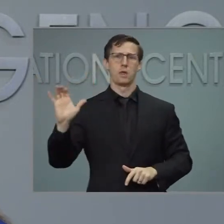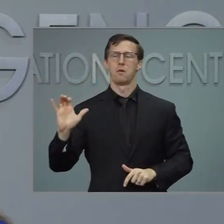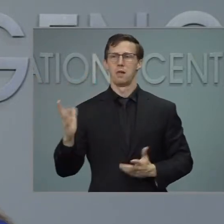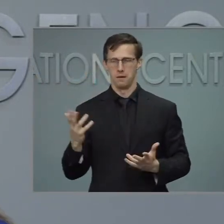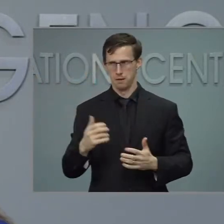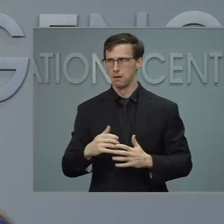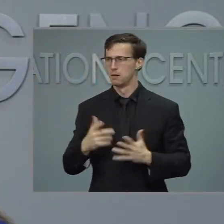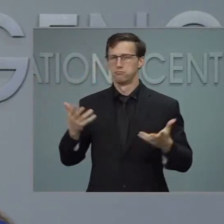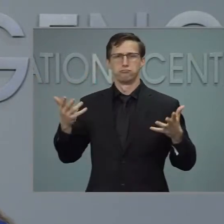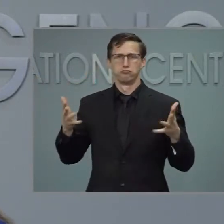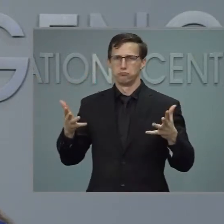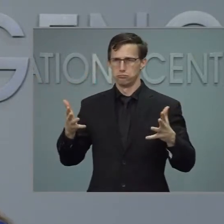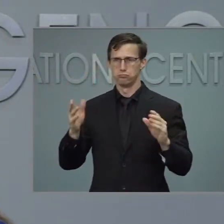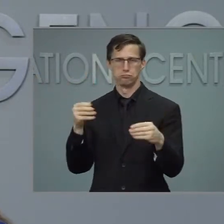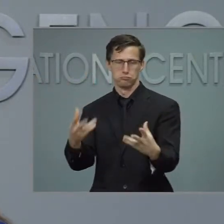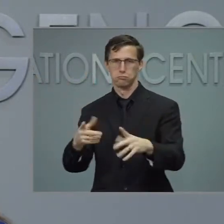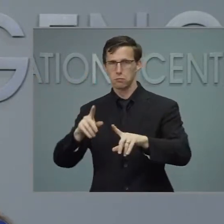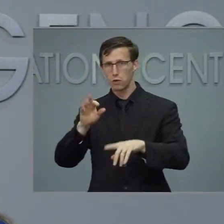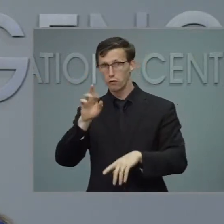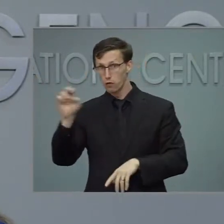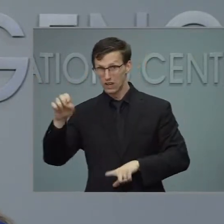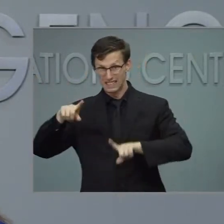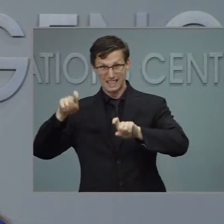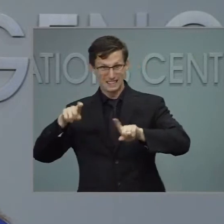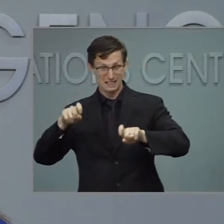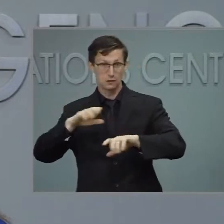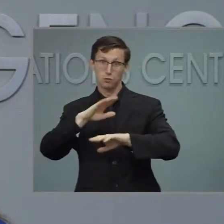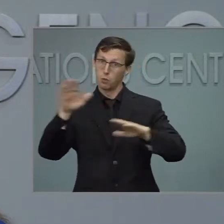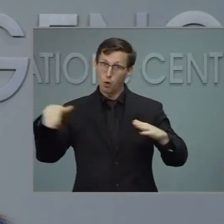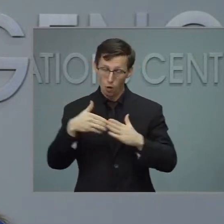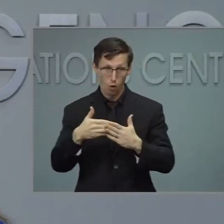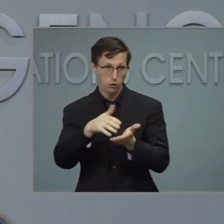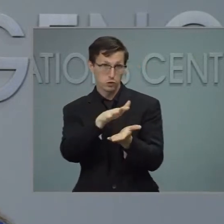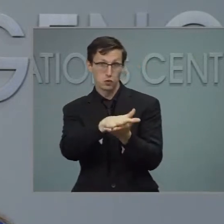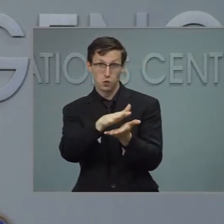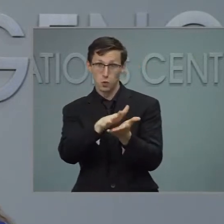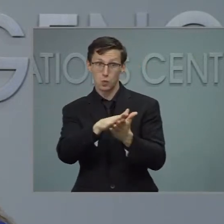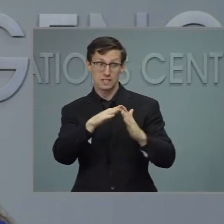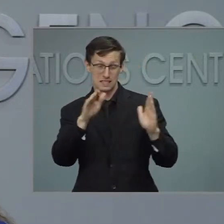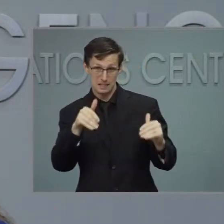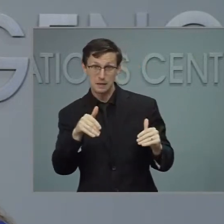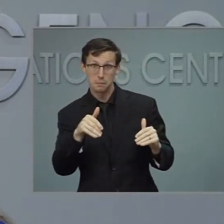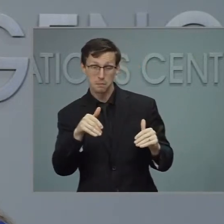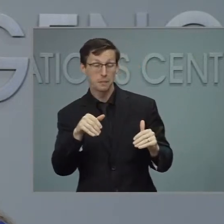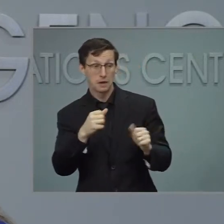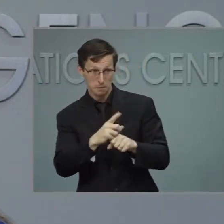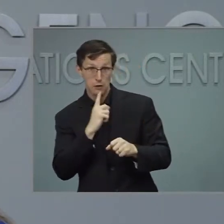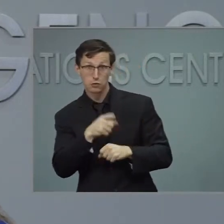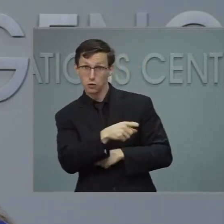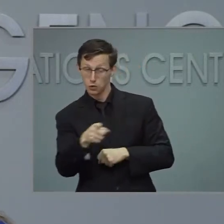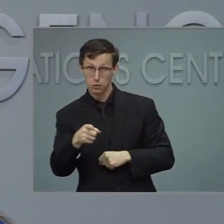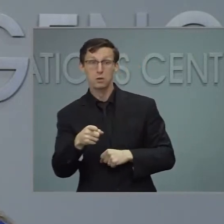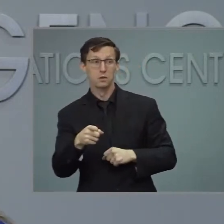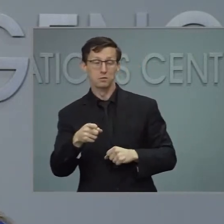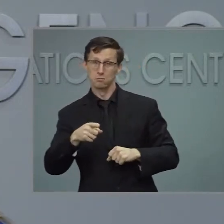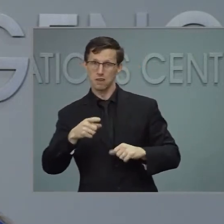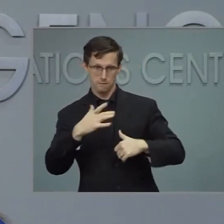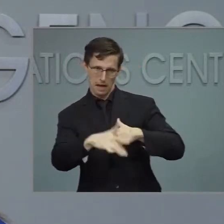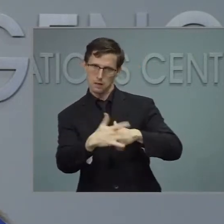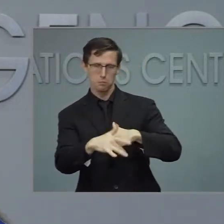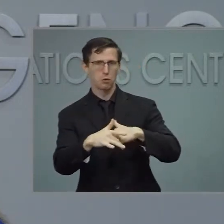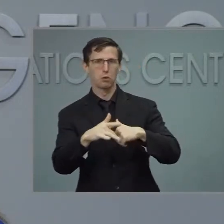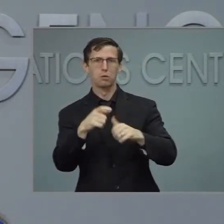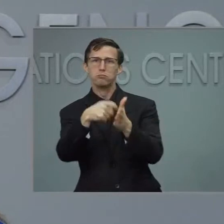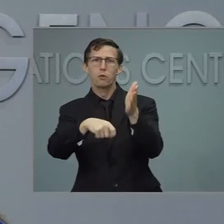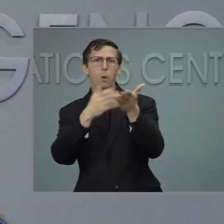already offered free testing to all of our school districts to make sure that testing is available for them and it is free.